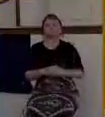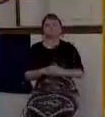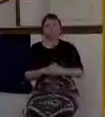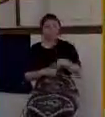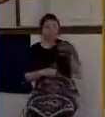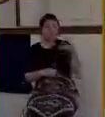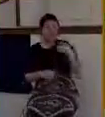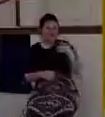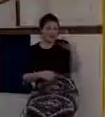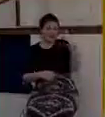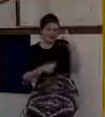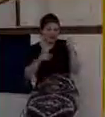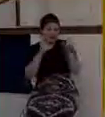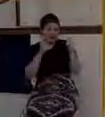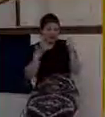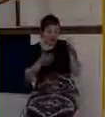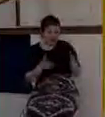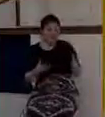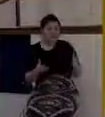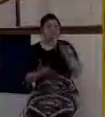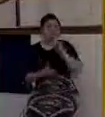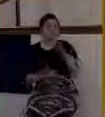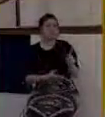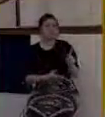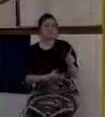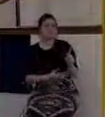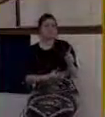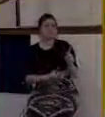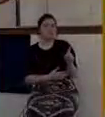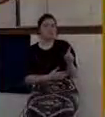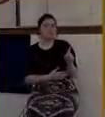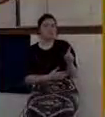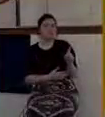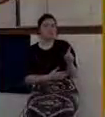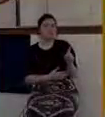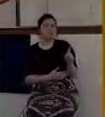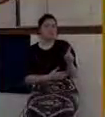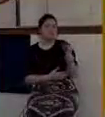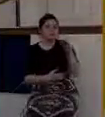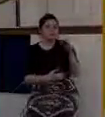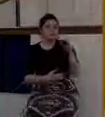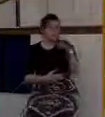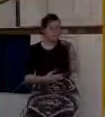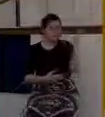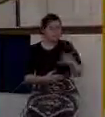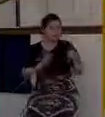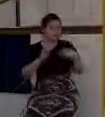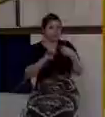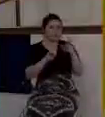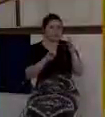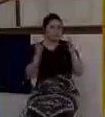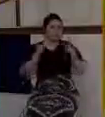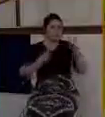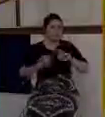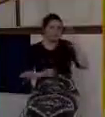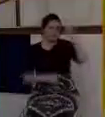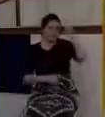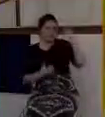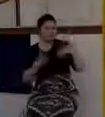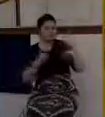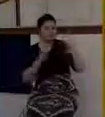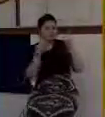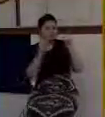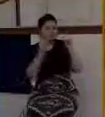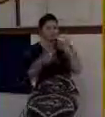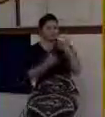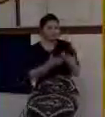and carest for no man. Thou regardest not the person of men, but teachest the way of God in truth. Is it lawful to give tribute to Caesar or not? Should we